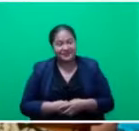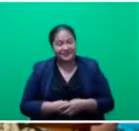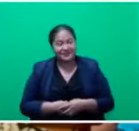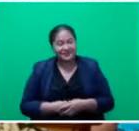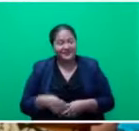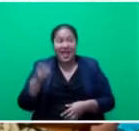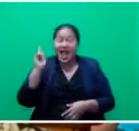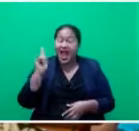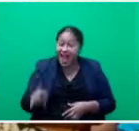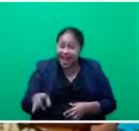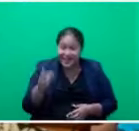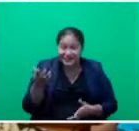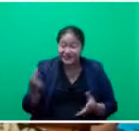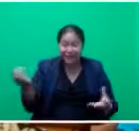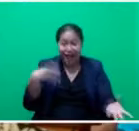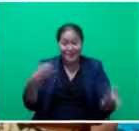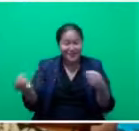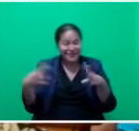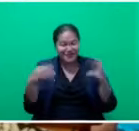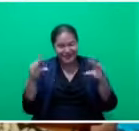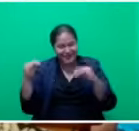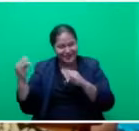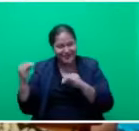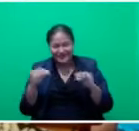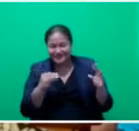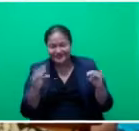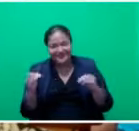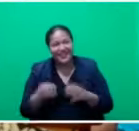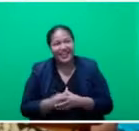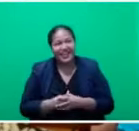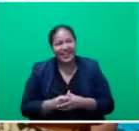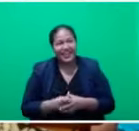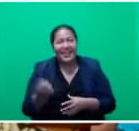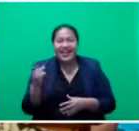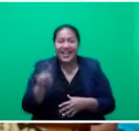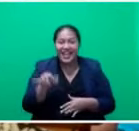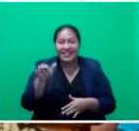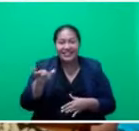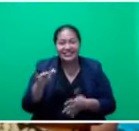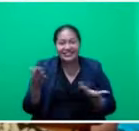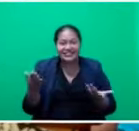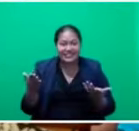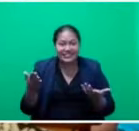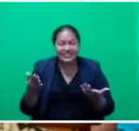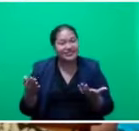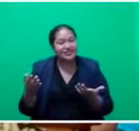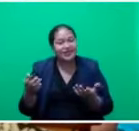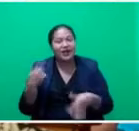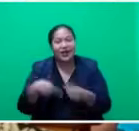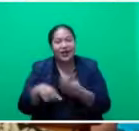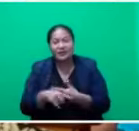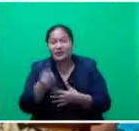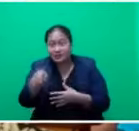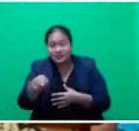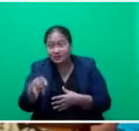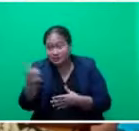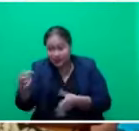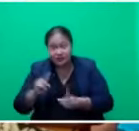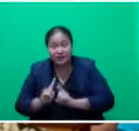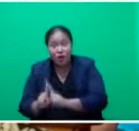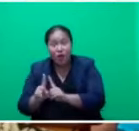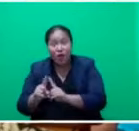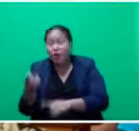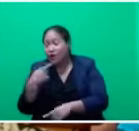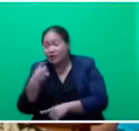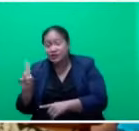And Mr. Speaker, they reward friends. That's the modus operandi. Punish the enemies, reward the friends. Without